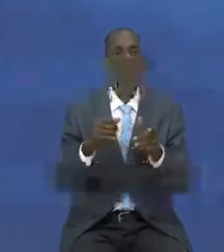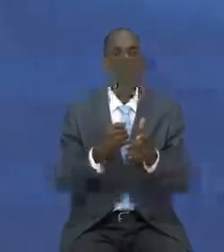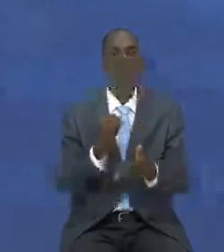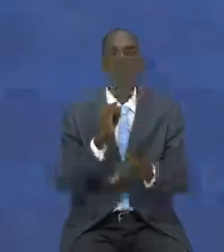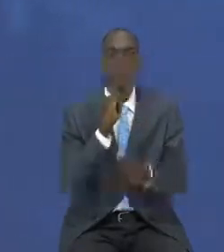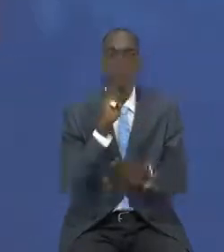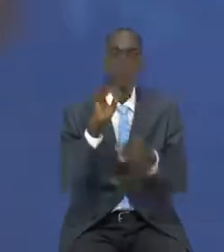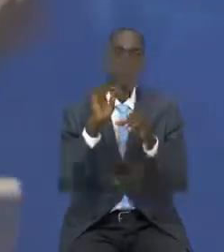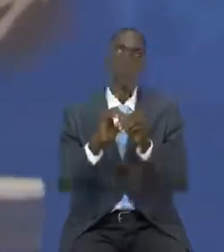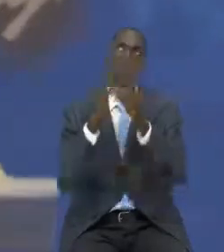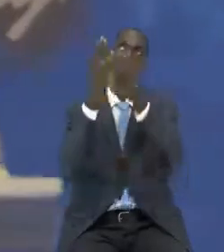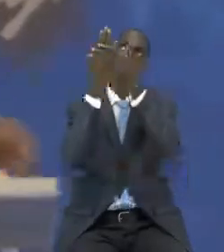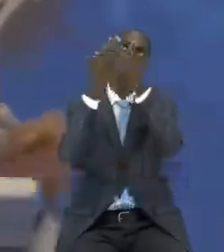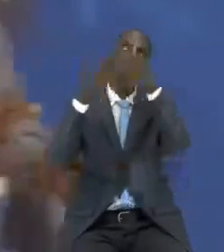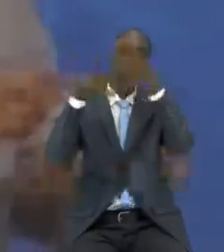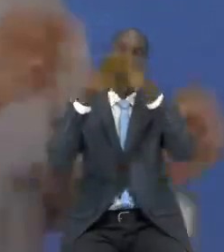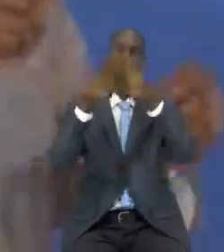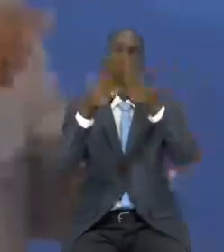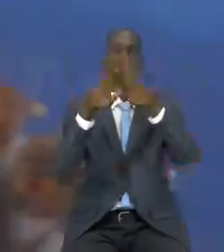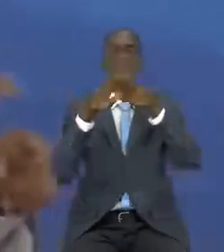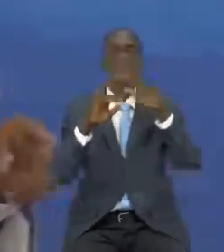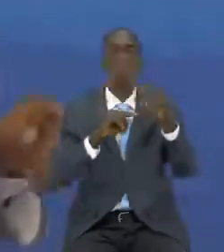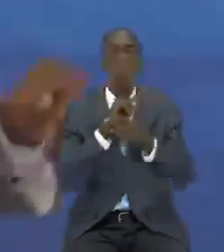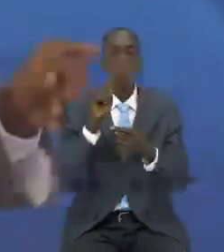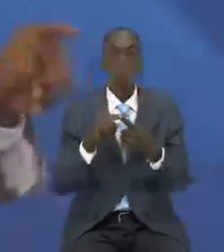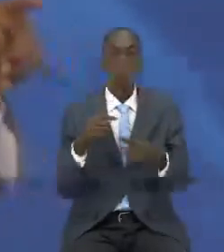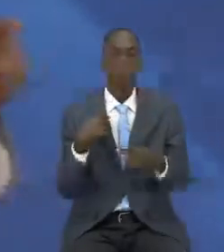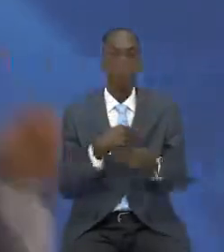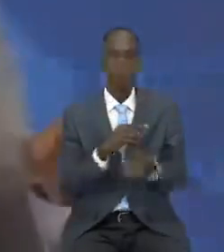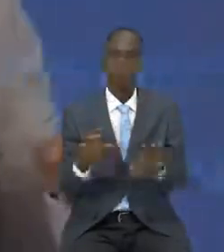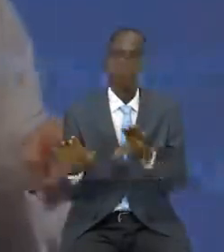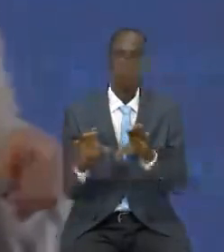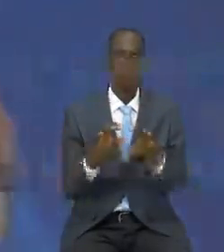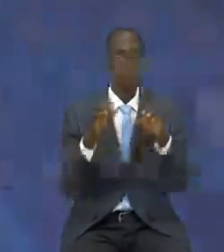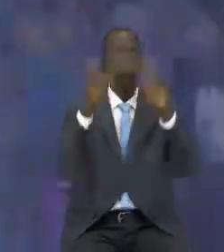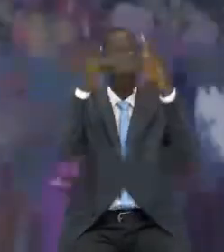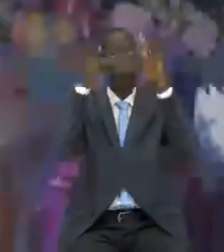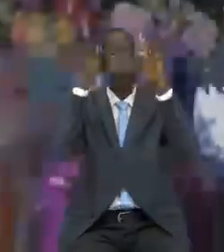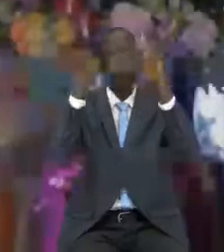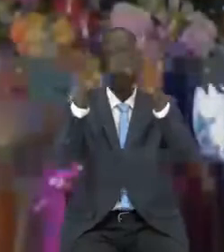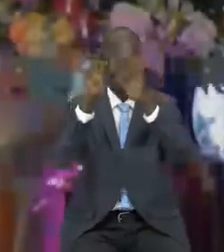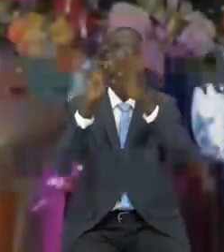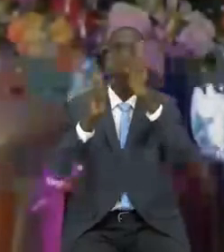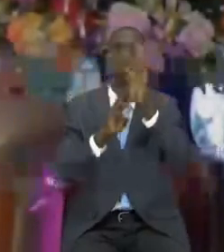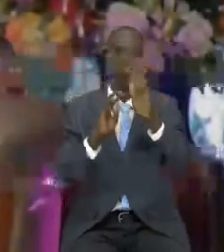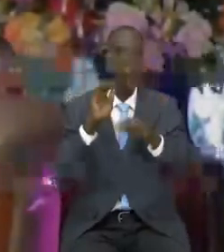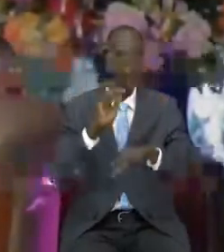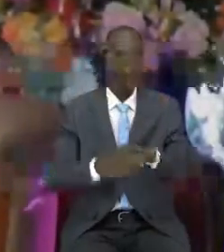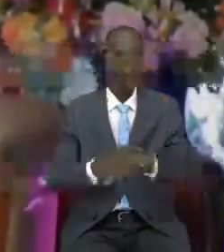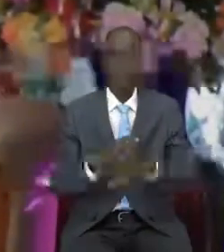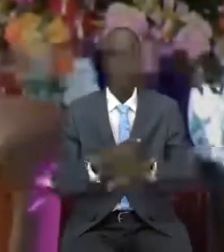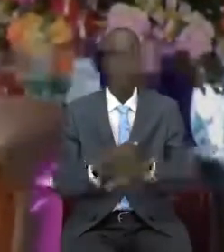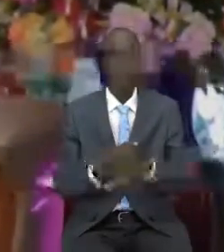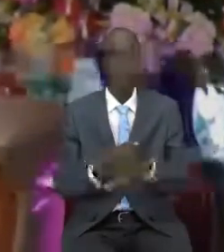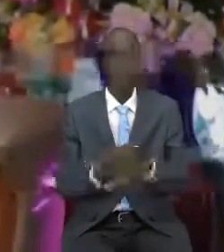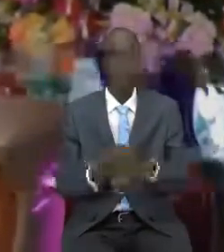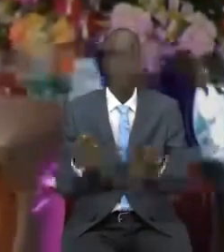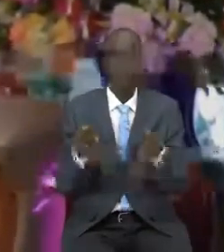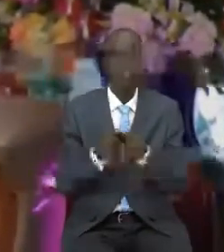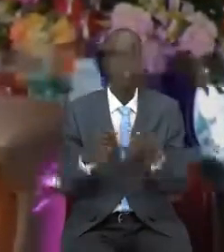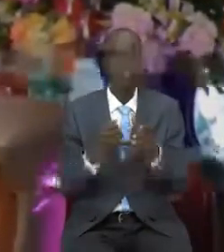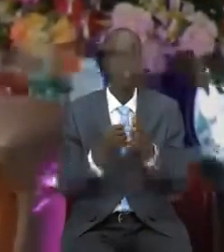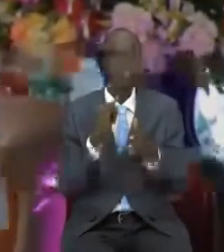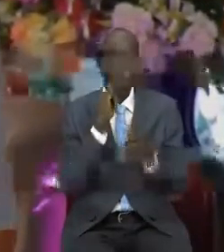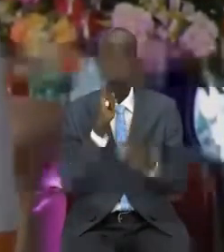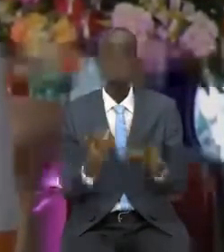in heaven. When we do his will on earth as it is